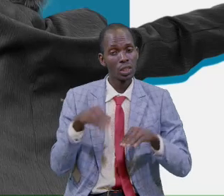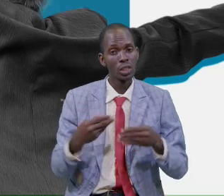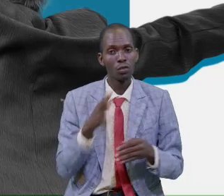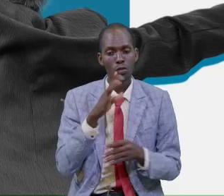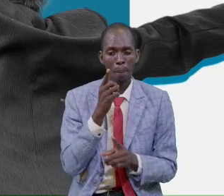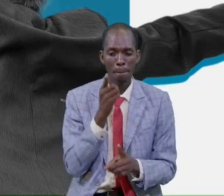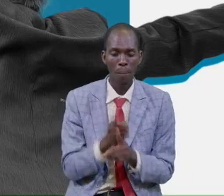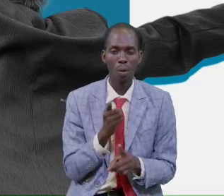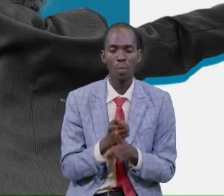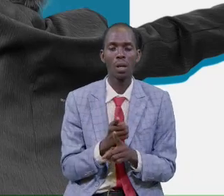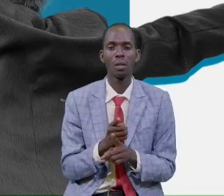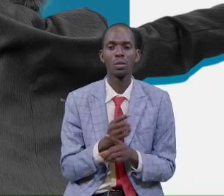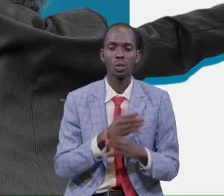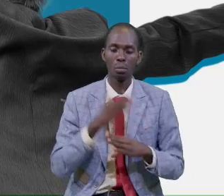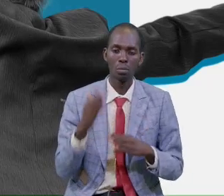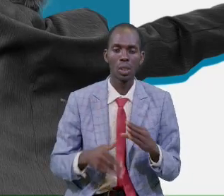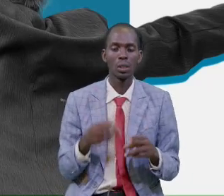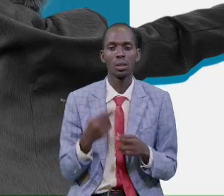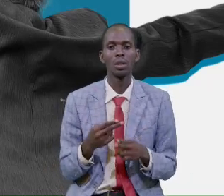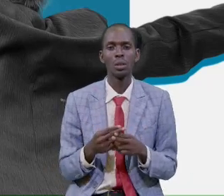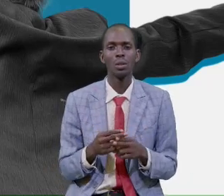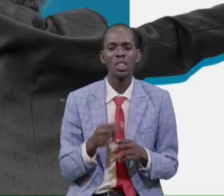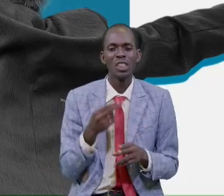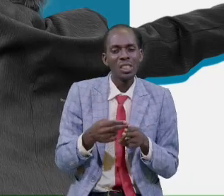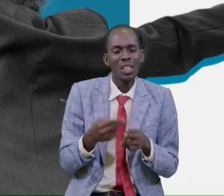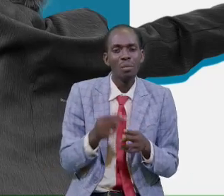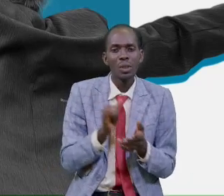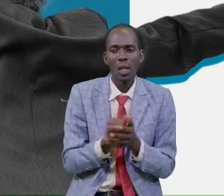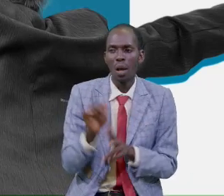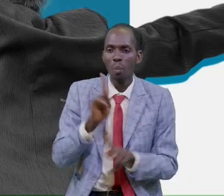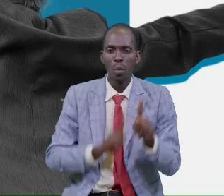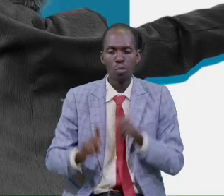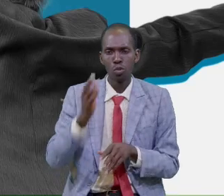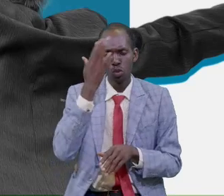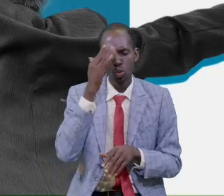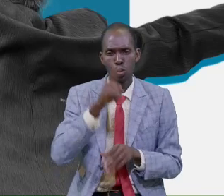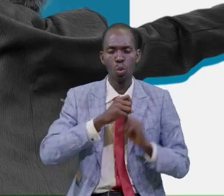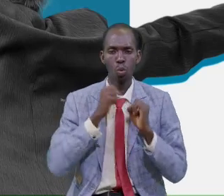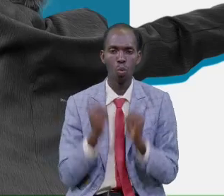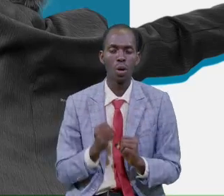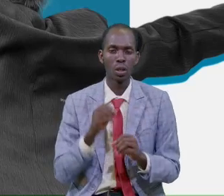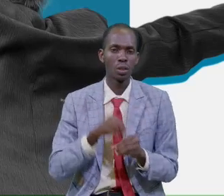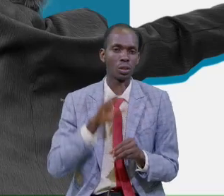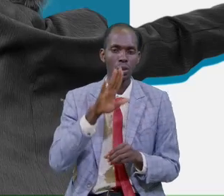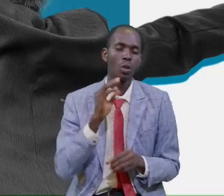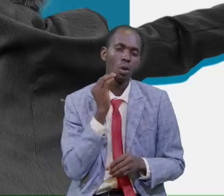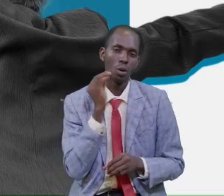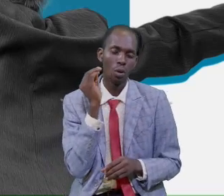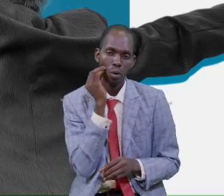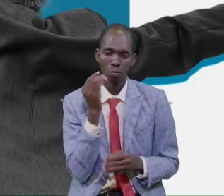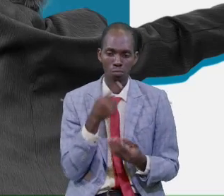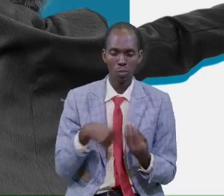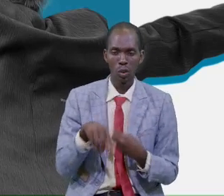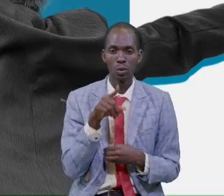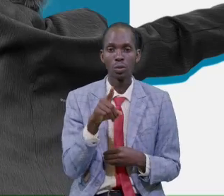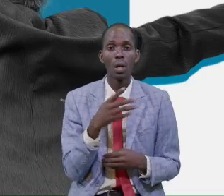Well known in your house. Then your phone number. And our phone number. Let